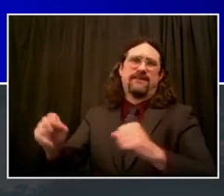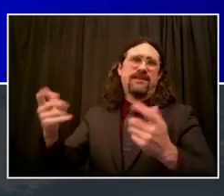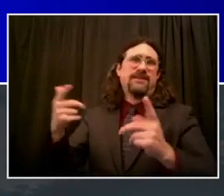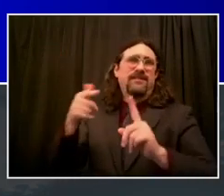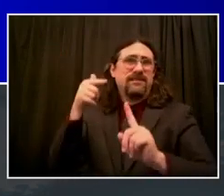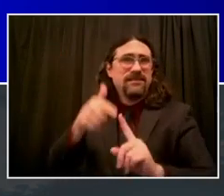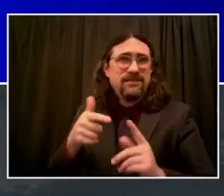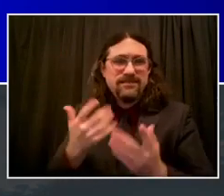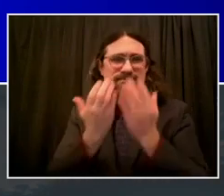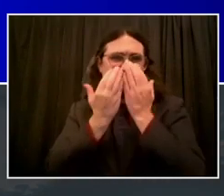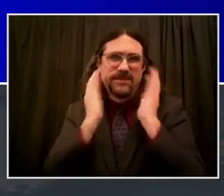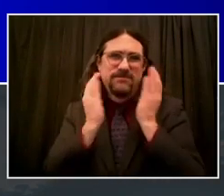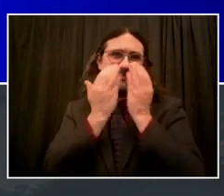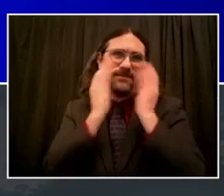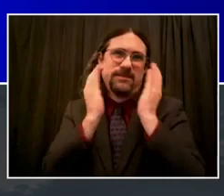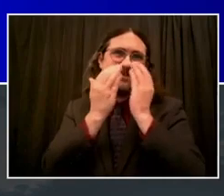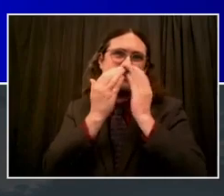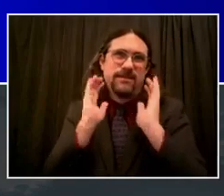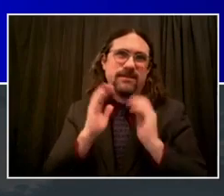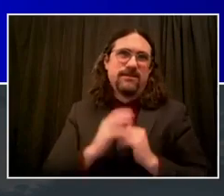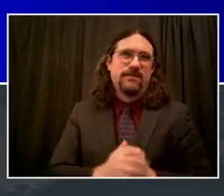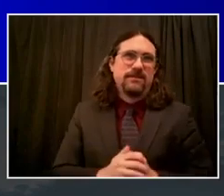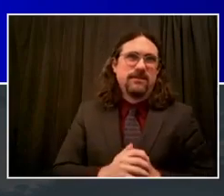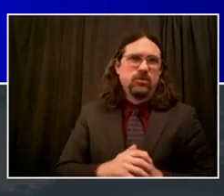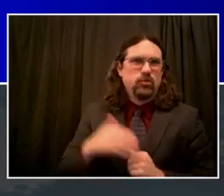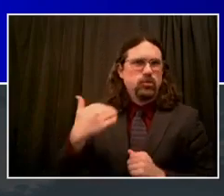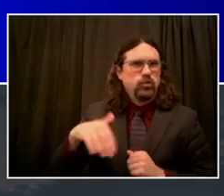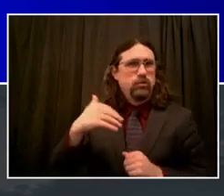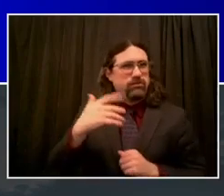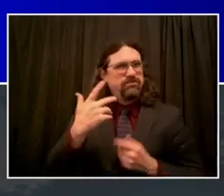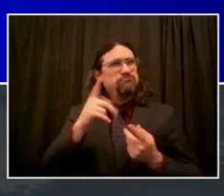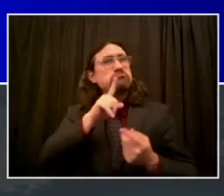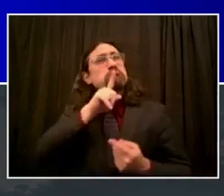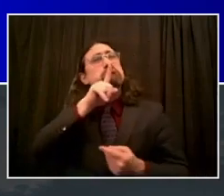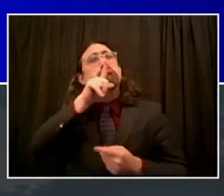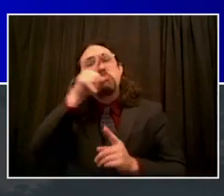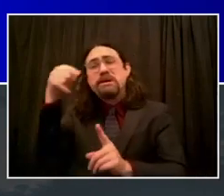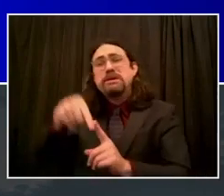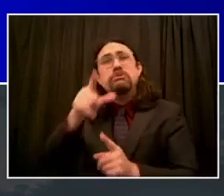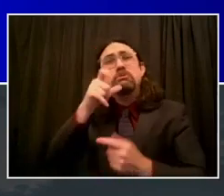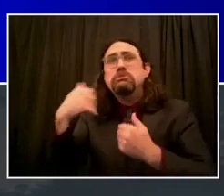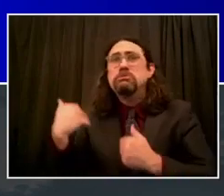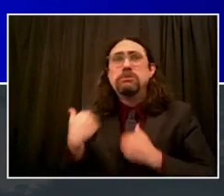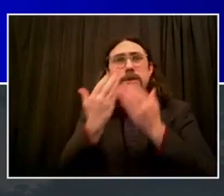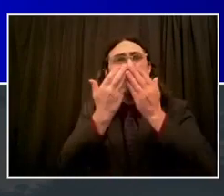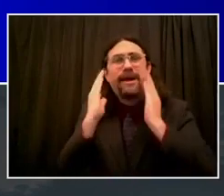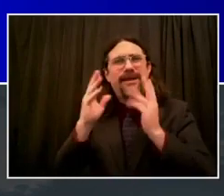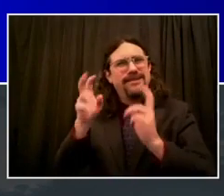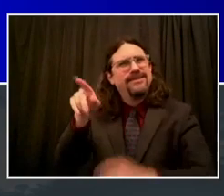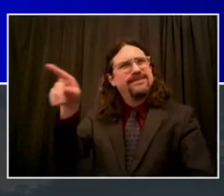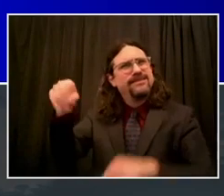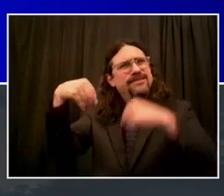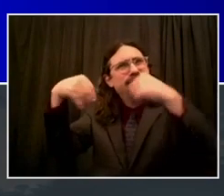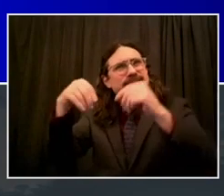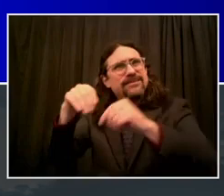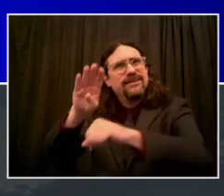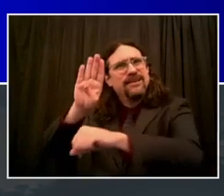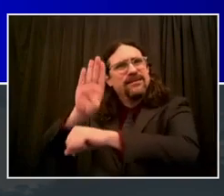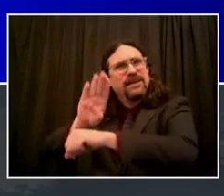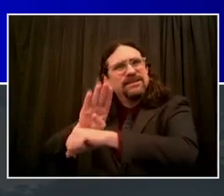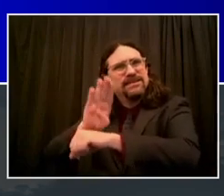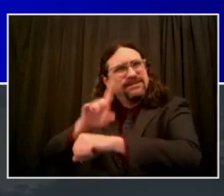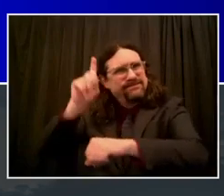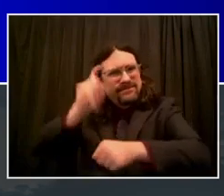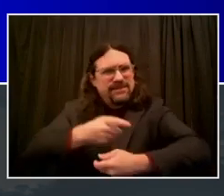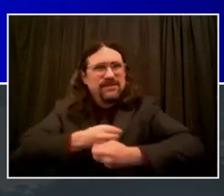particularly the smallest businesses. They don't need another challenge. It's a hassle in many cases to find face coverings.